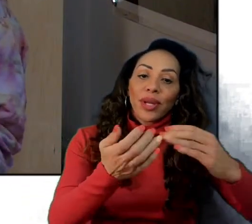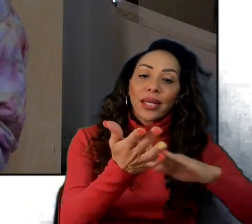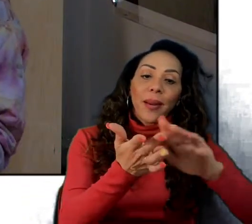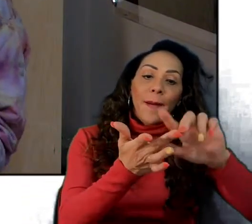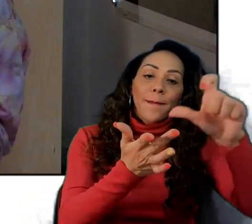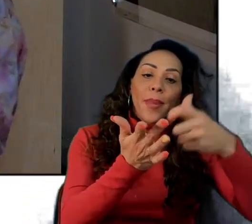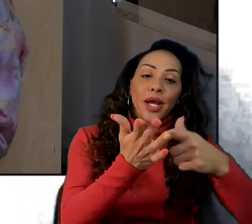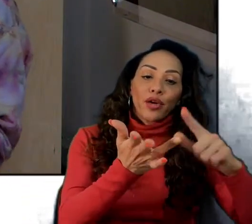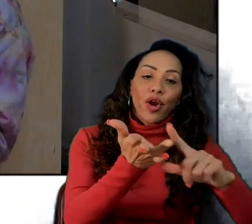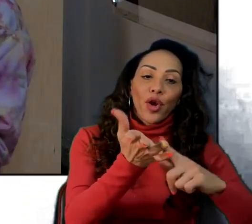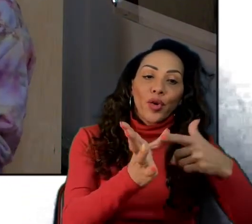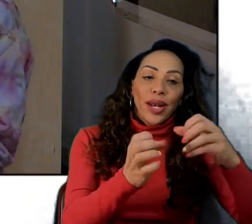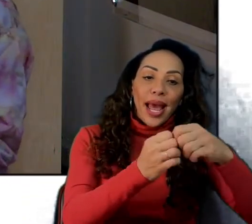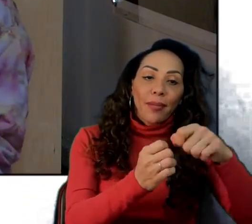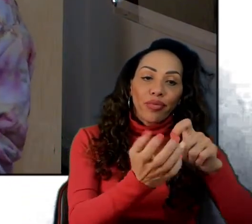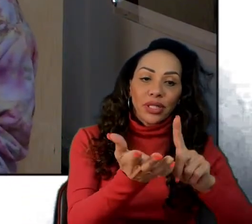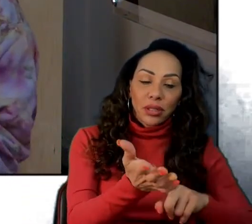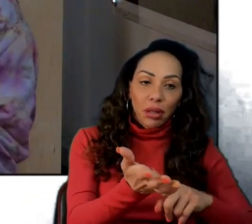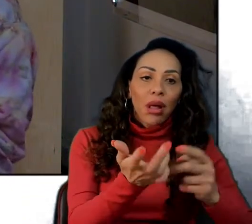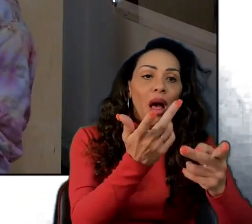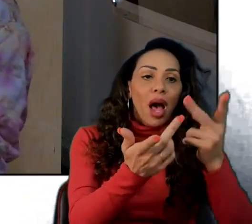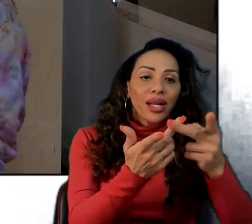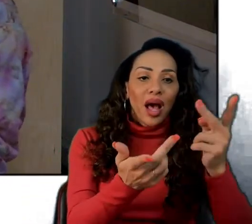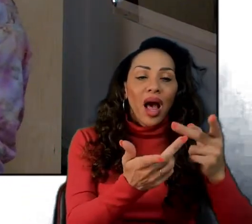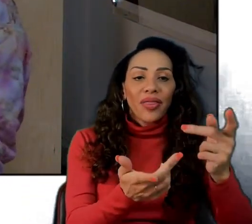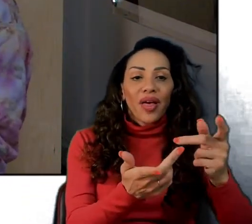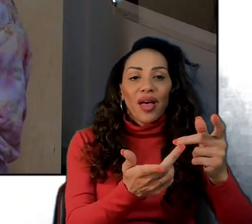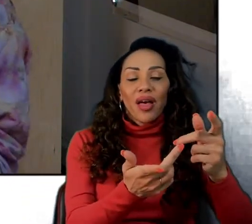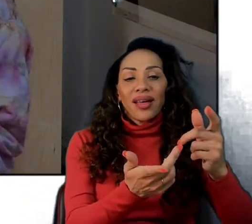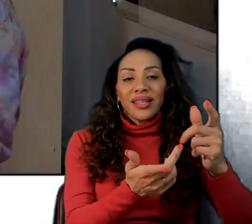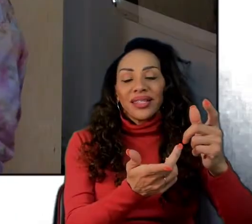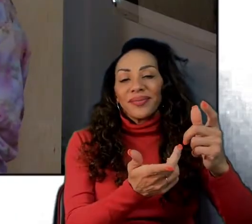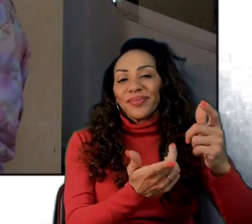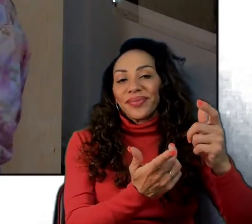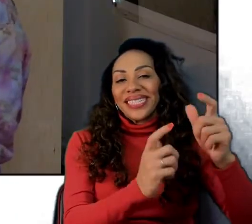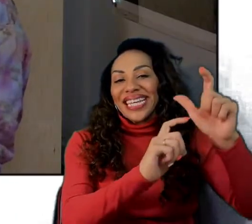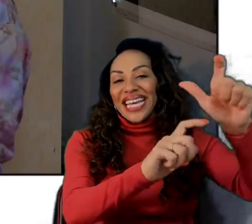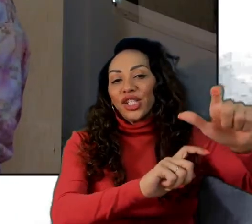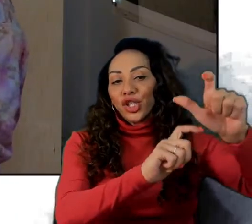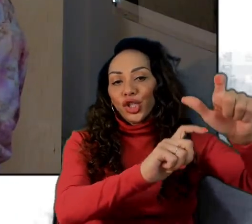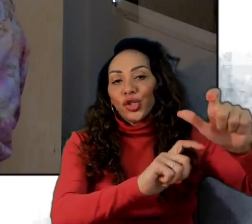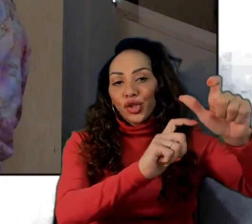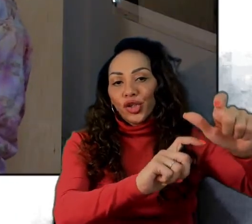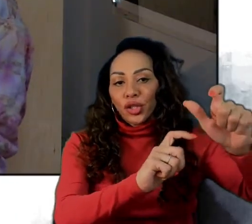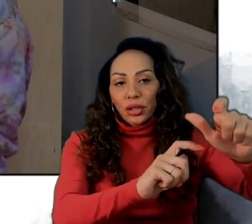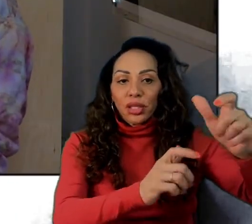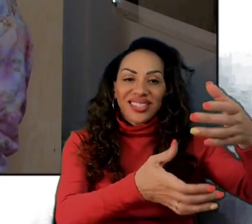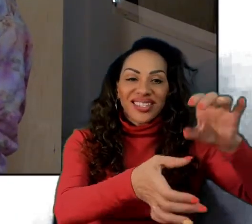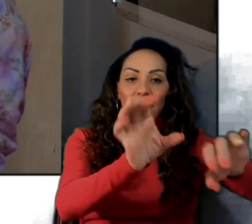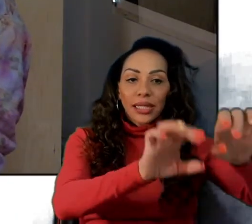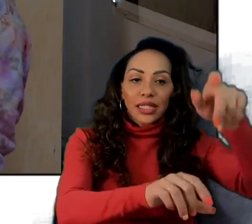other institutions, scientists that helped us with the biology side of things, and we had to learn that all from scratch.